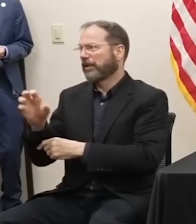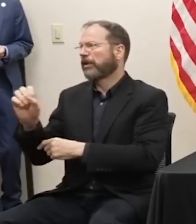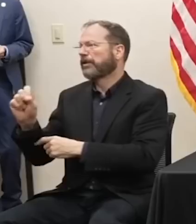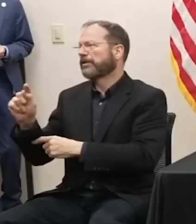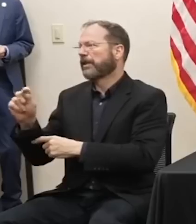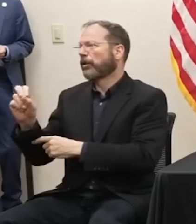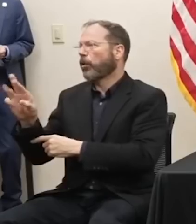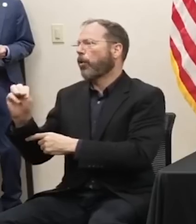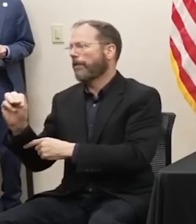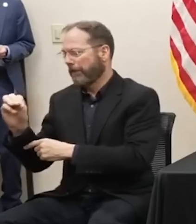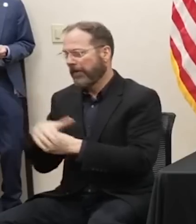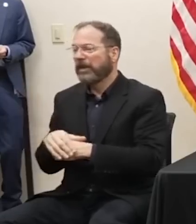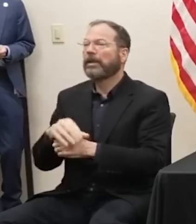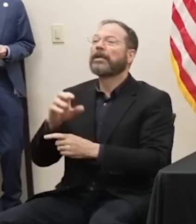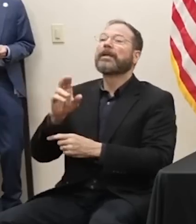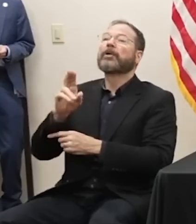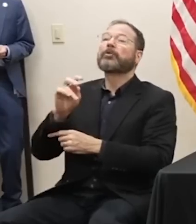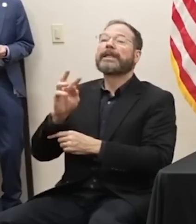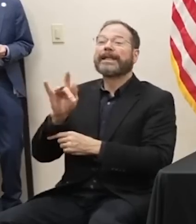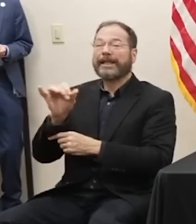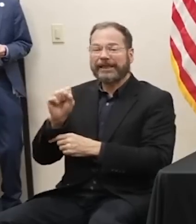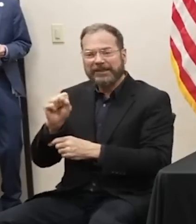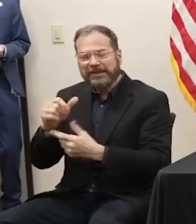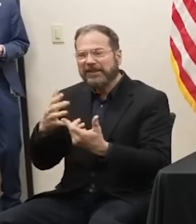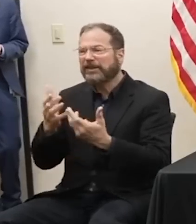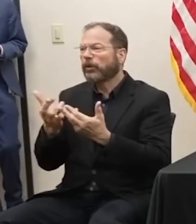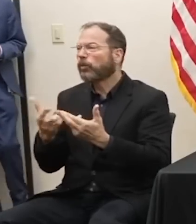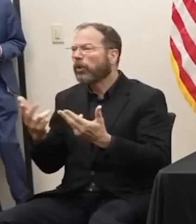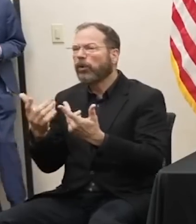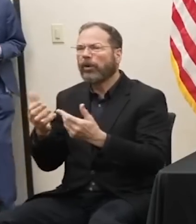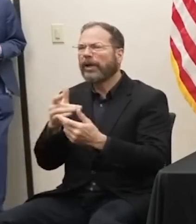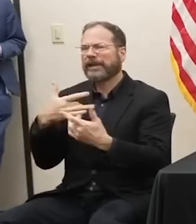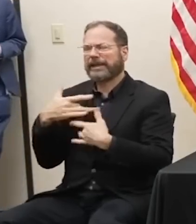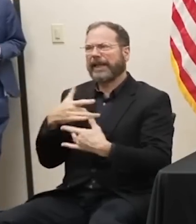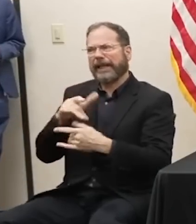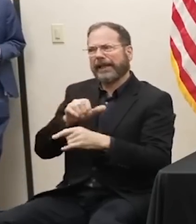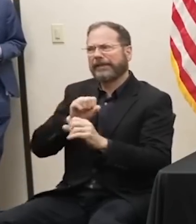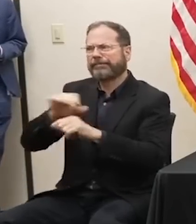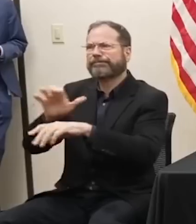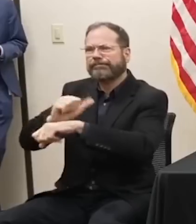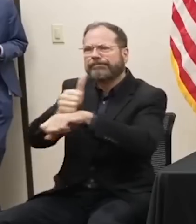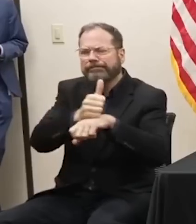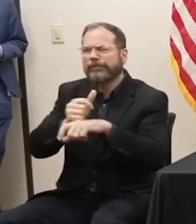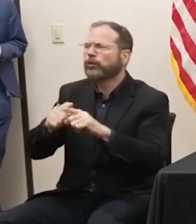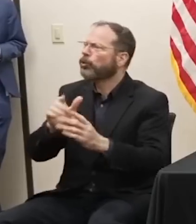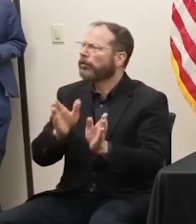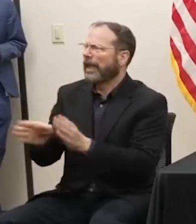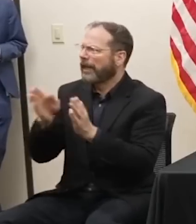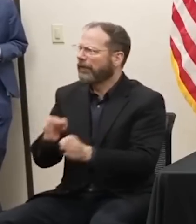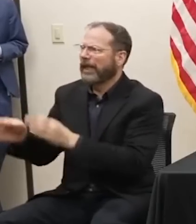puc.texas.gov/storm. Utilities deployed resources in advance of the event to address icing as